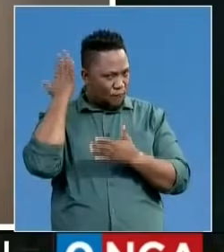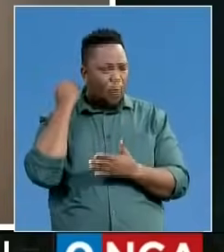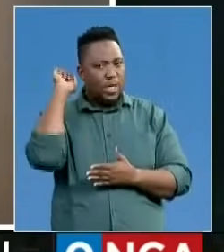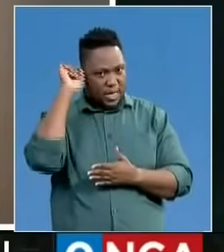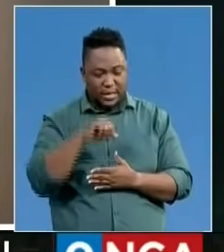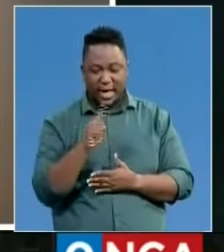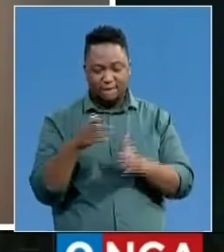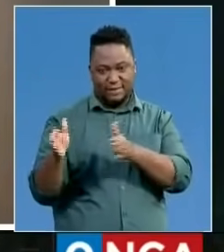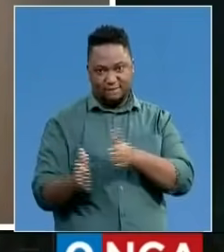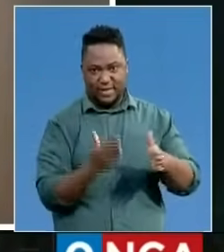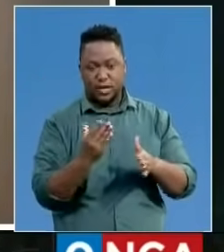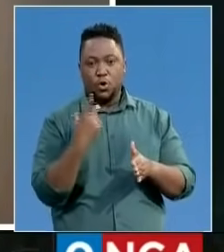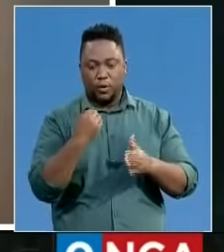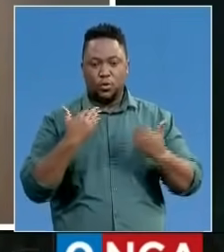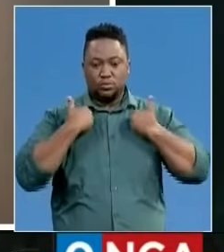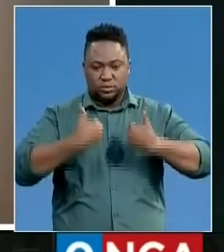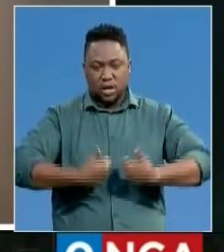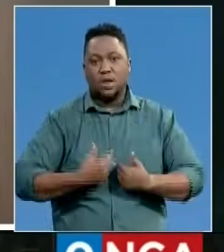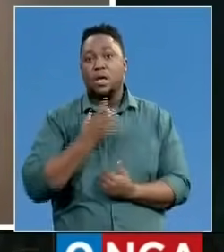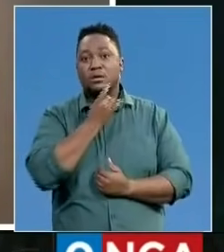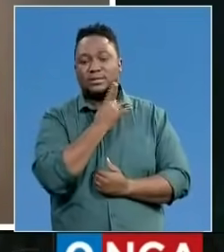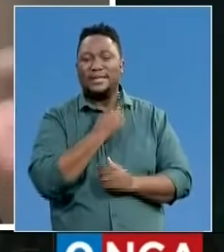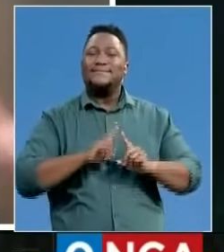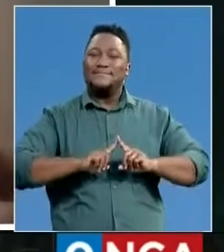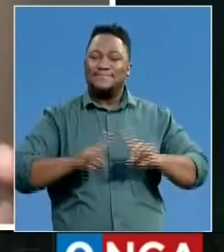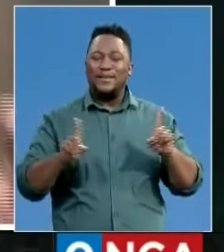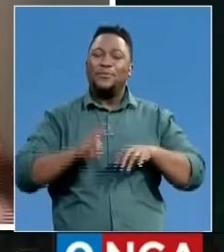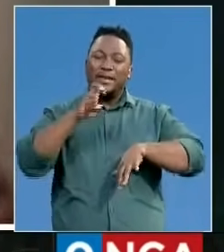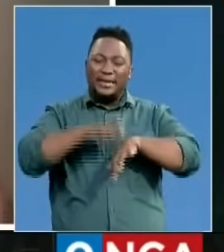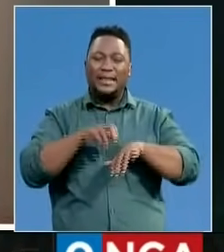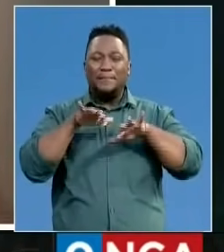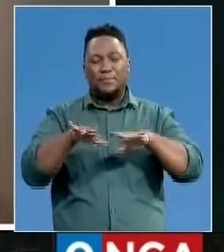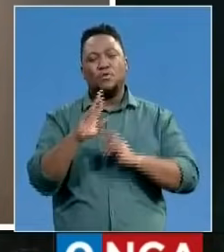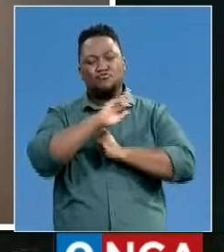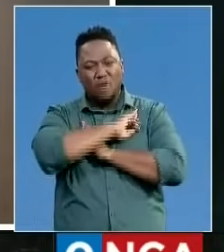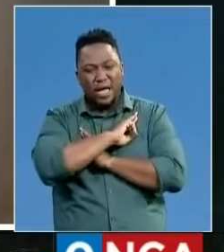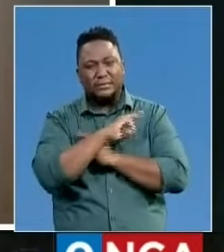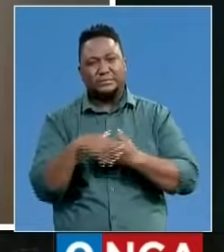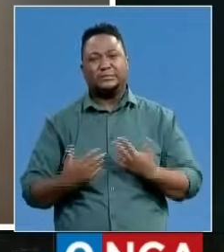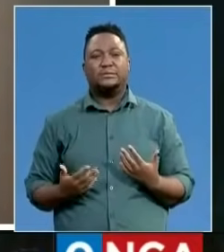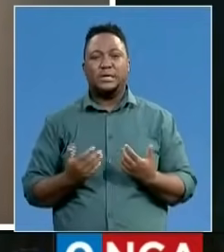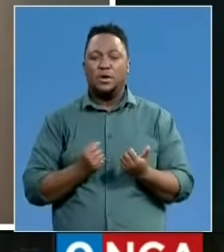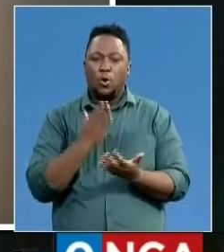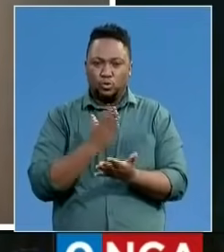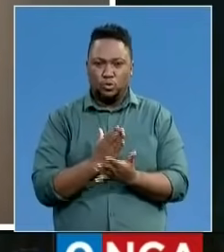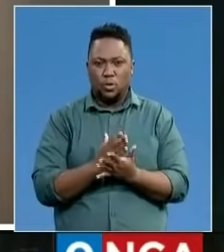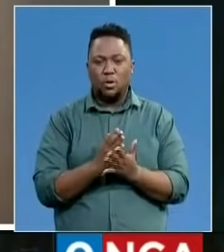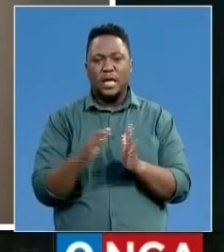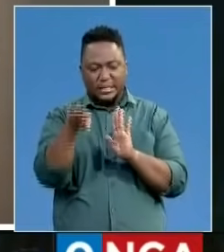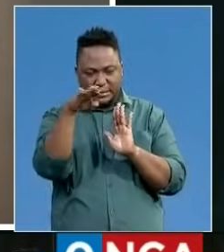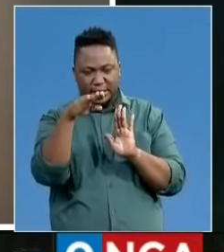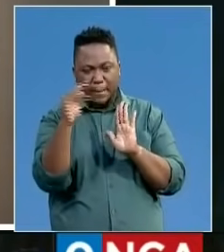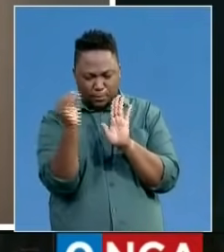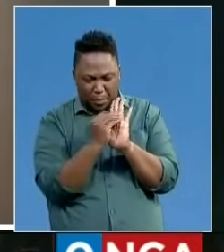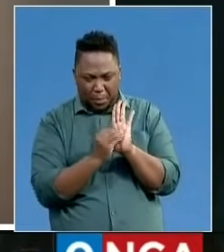Sunday, it's really just about the logistics and the teams getting breathing space and coming back and then scheduling the appointments on the system.